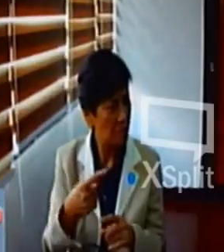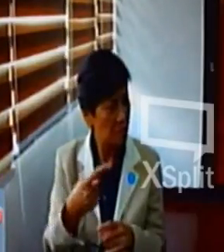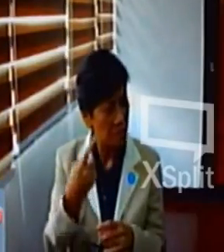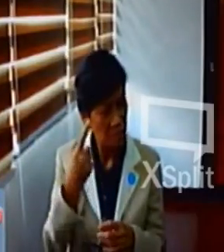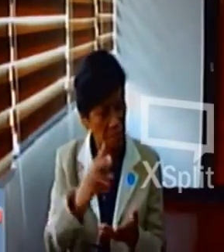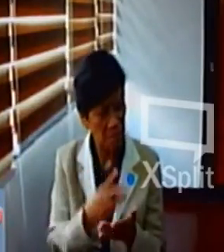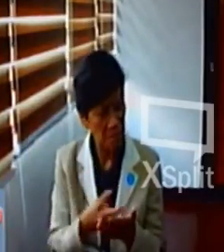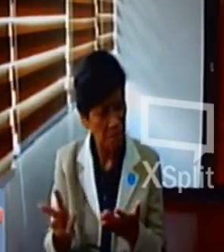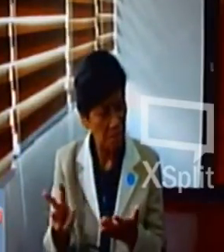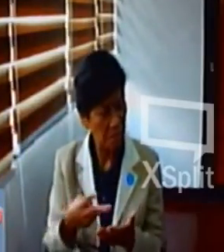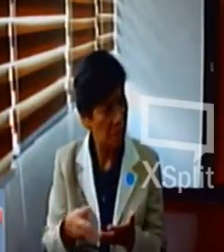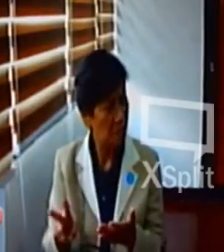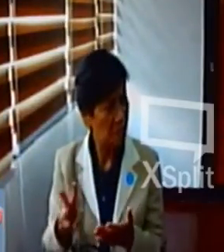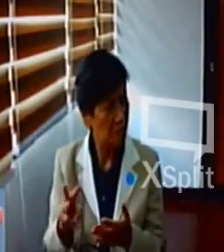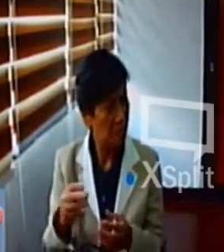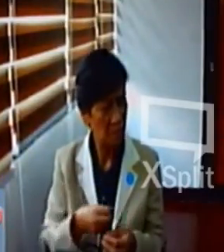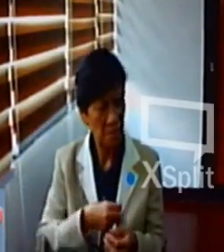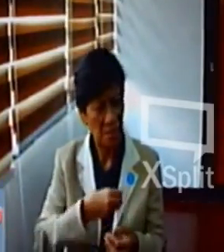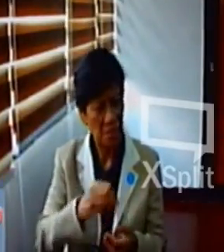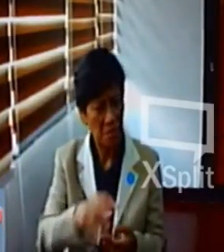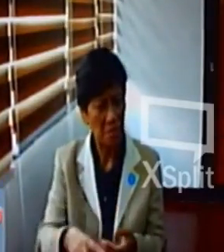disposal in the rivers.